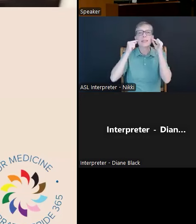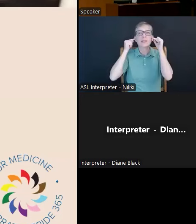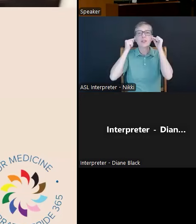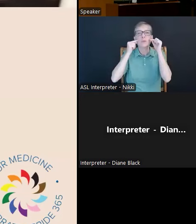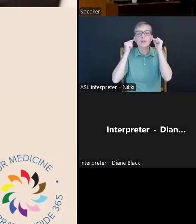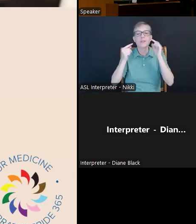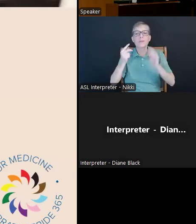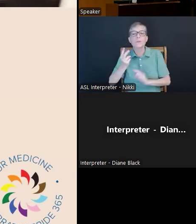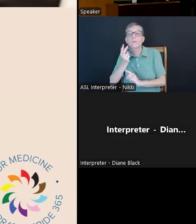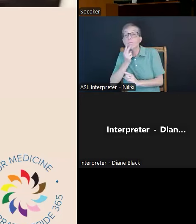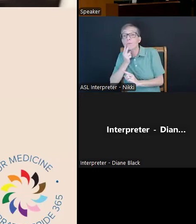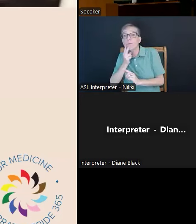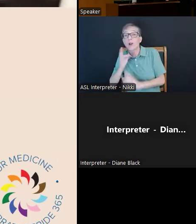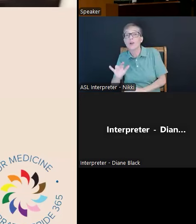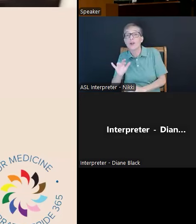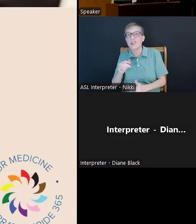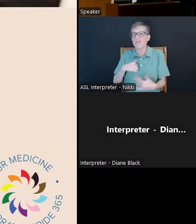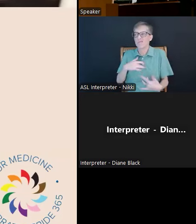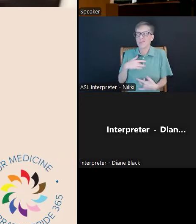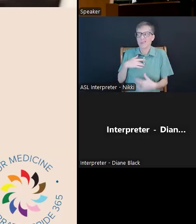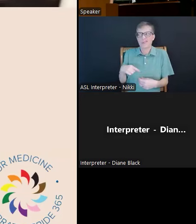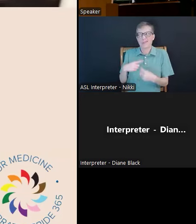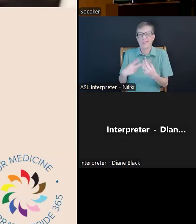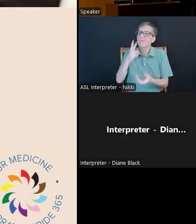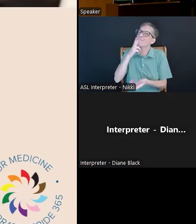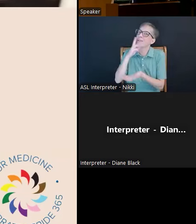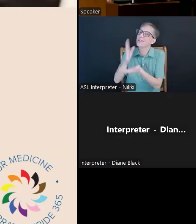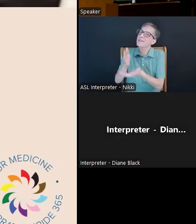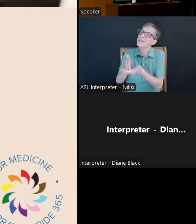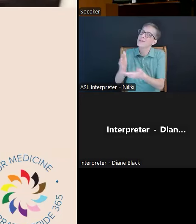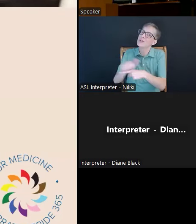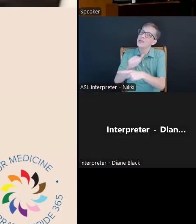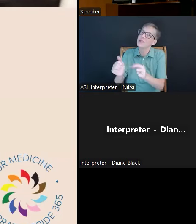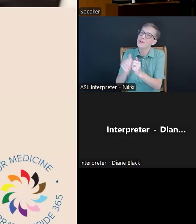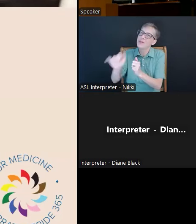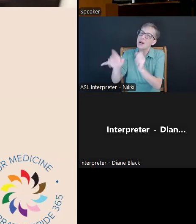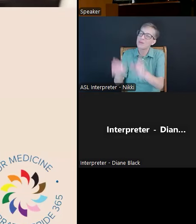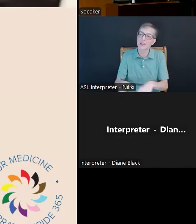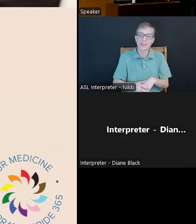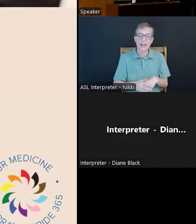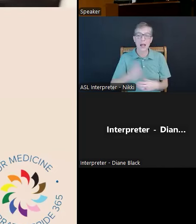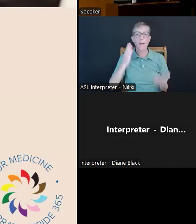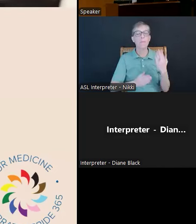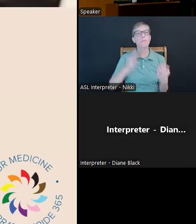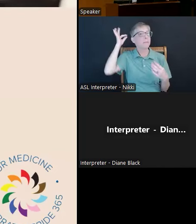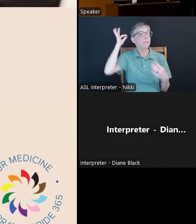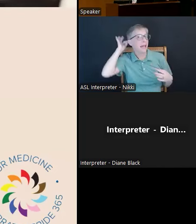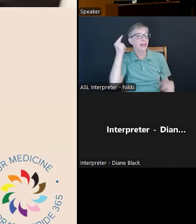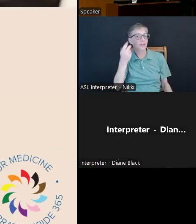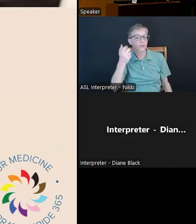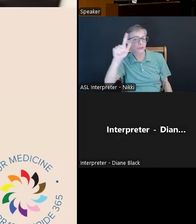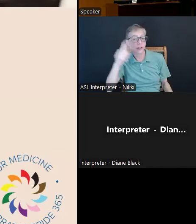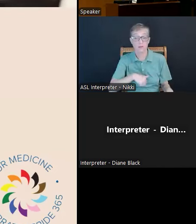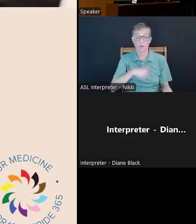like there's worries, like do we need to start some smoking cessation with this person? There's probably some hair gel. So again, we're making lots of